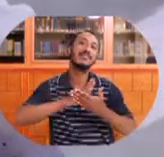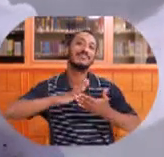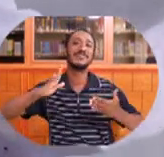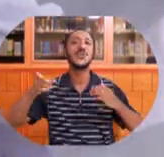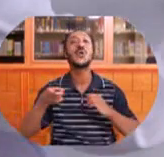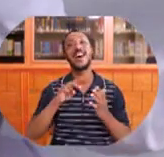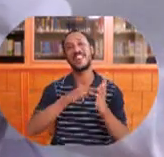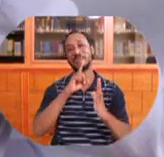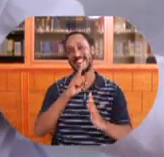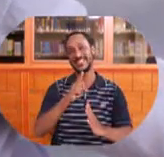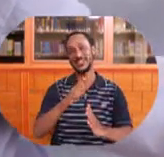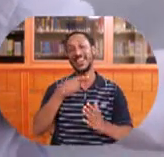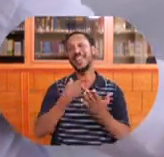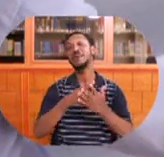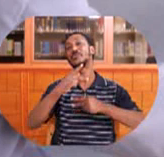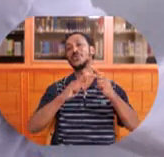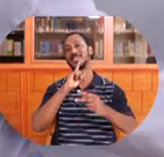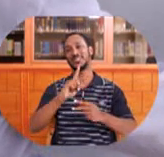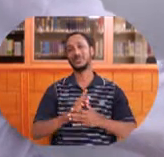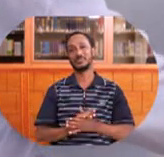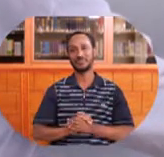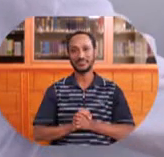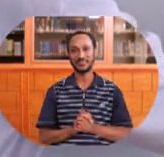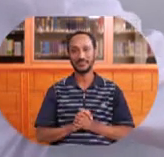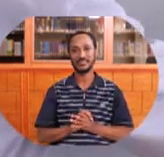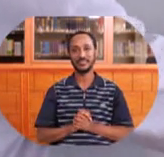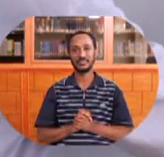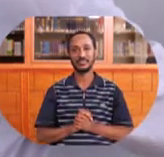Removed by boiling.